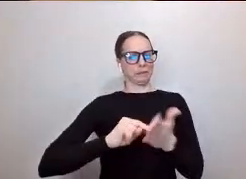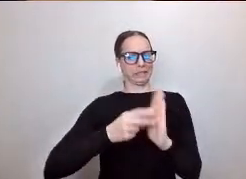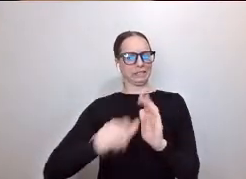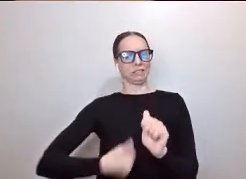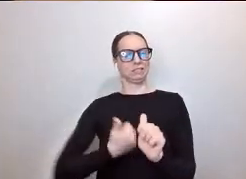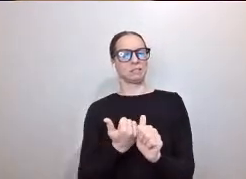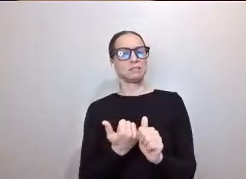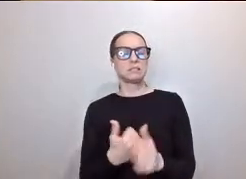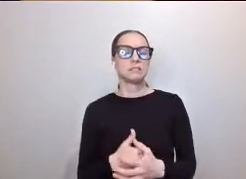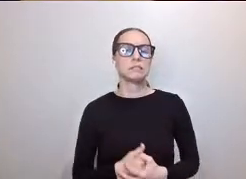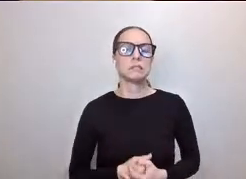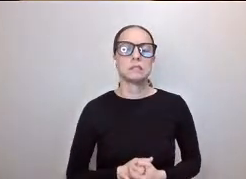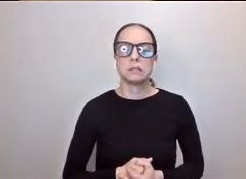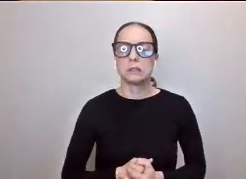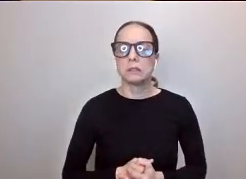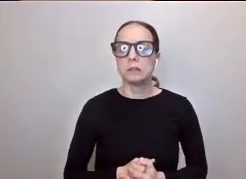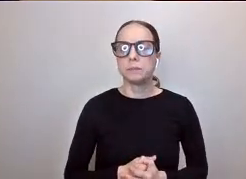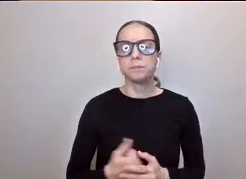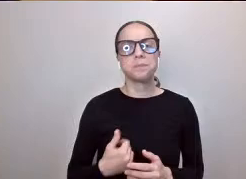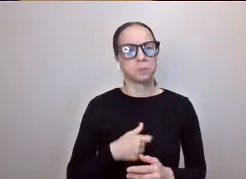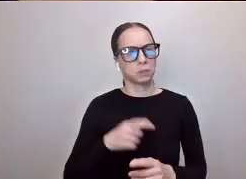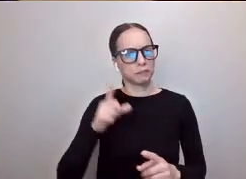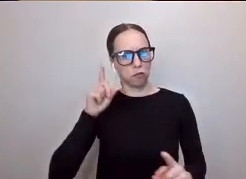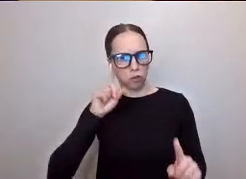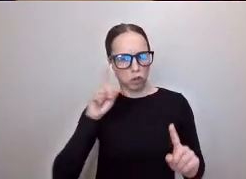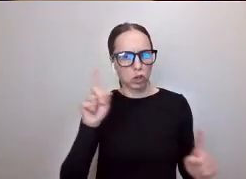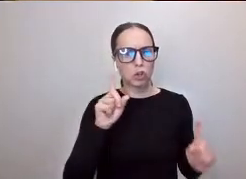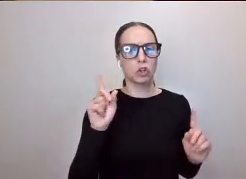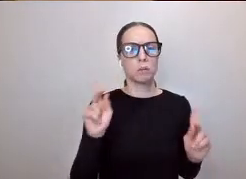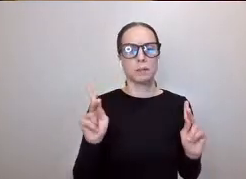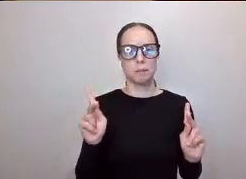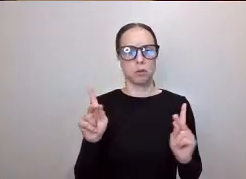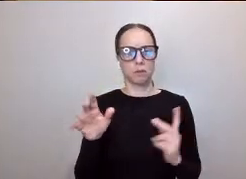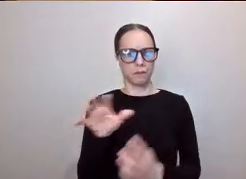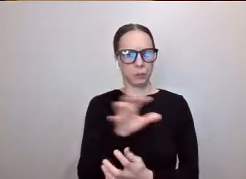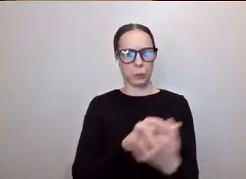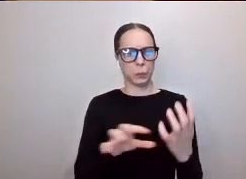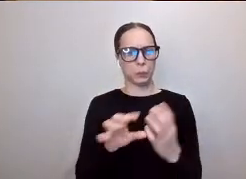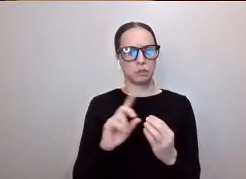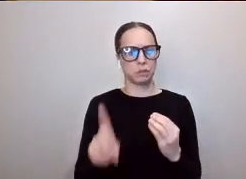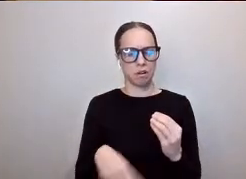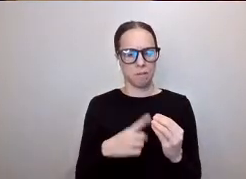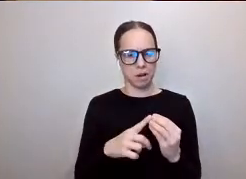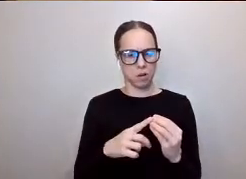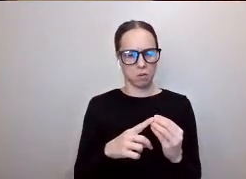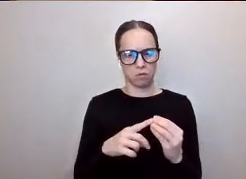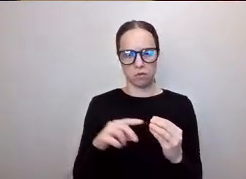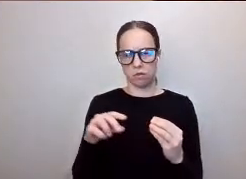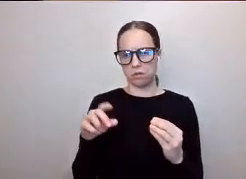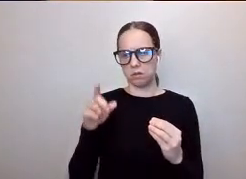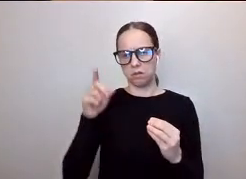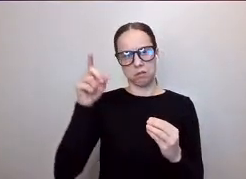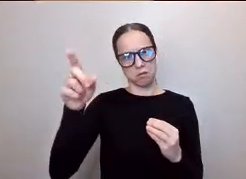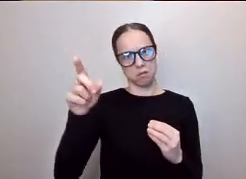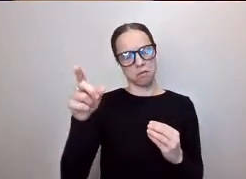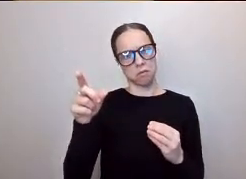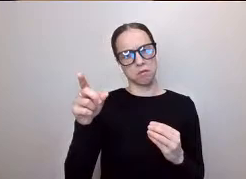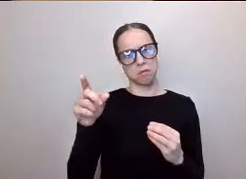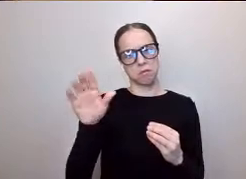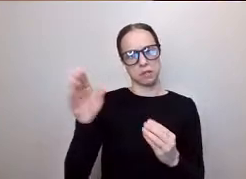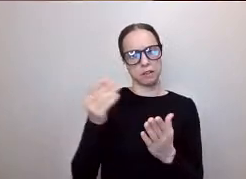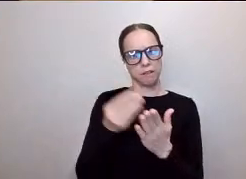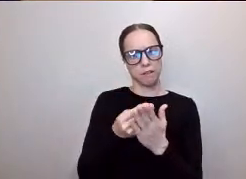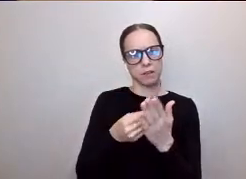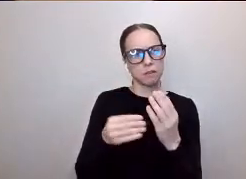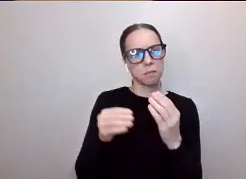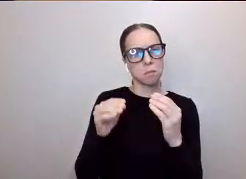we've heard on the call that folks are very confused about whether the mayor's funding more positions than we are. We